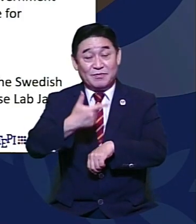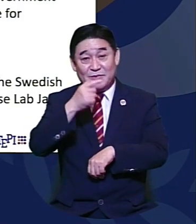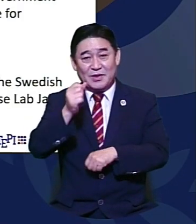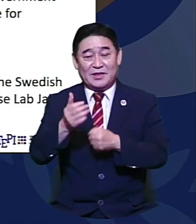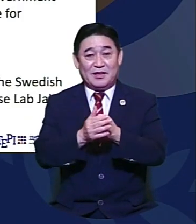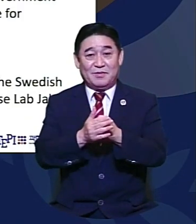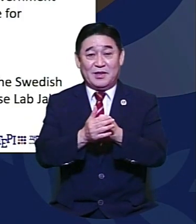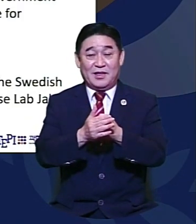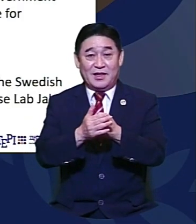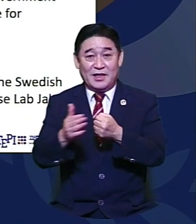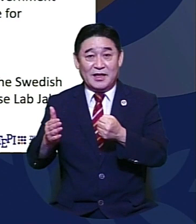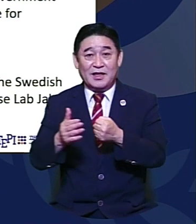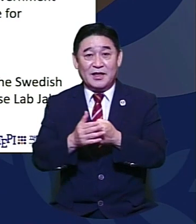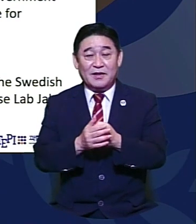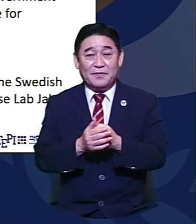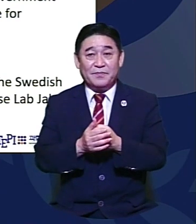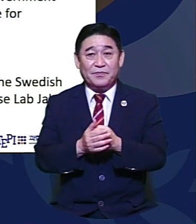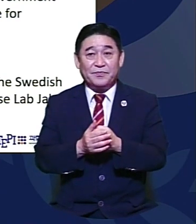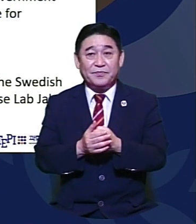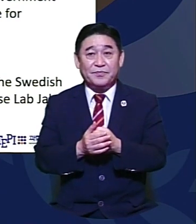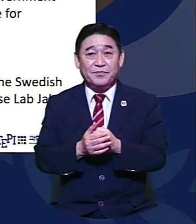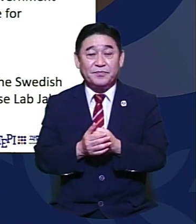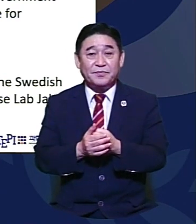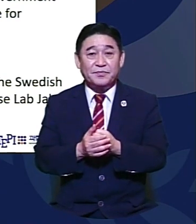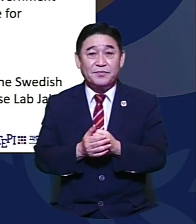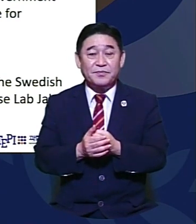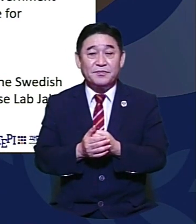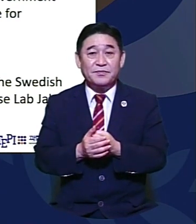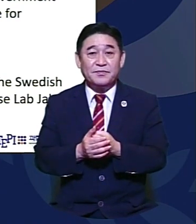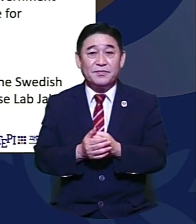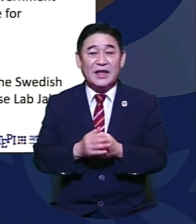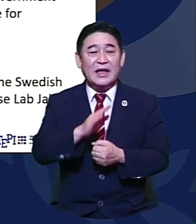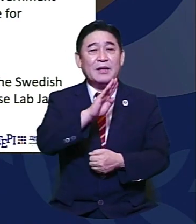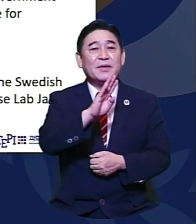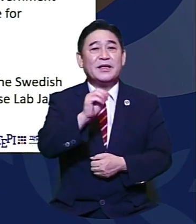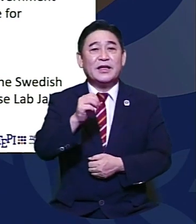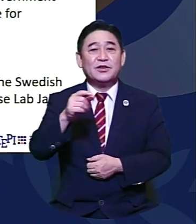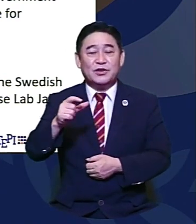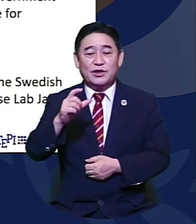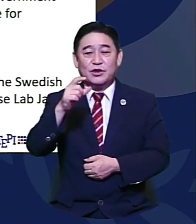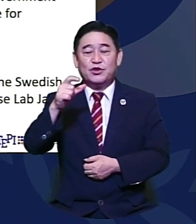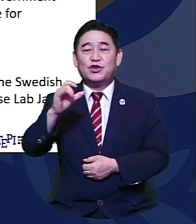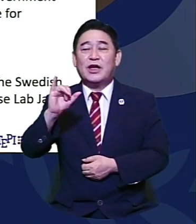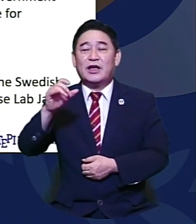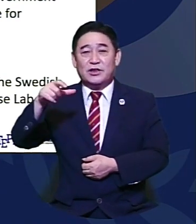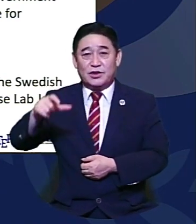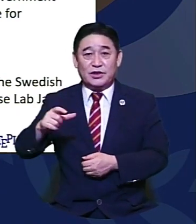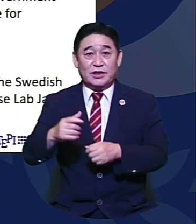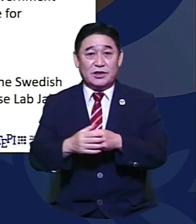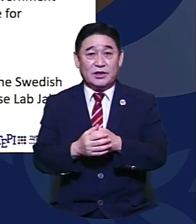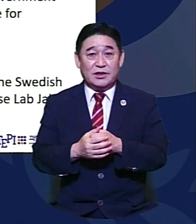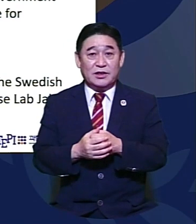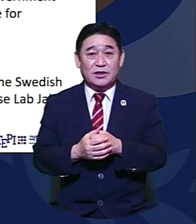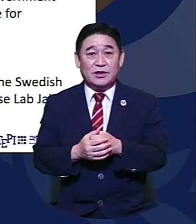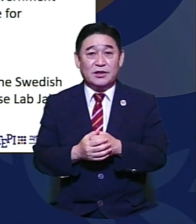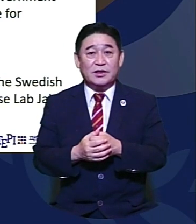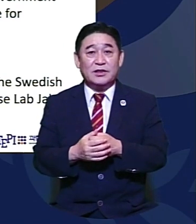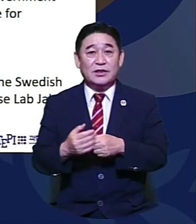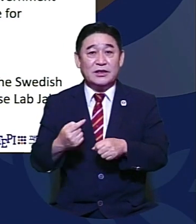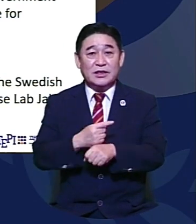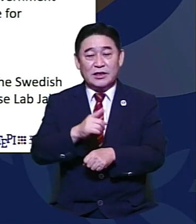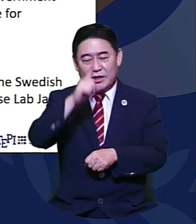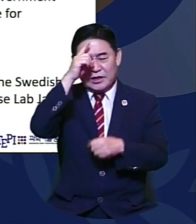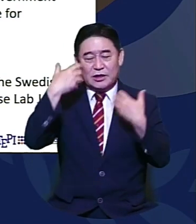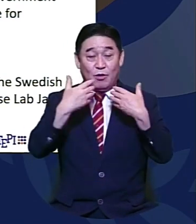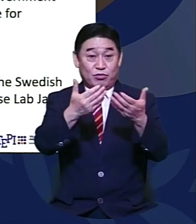the German BMG and the GIG. BMG is the ministry, and the GIG is the development cooperation agency.